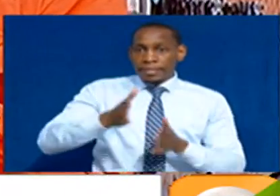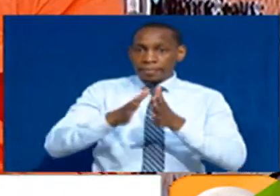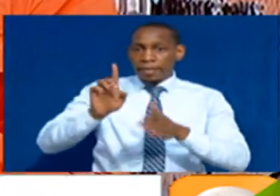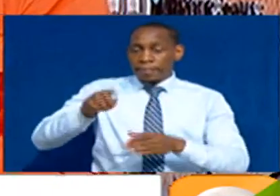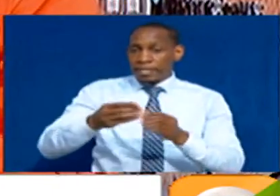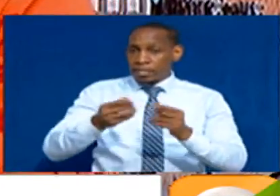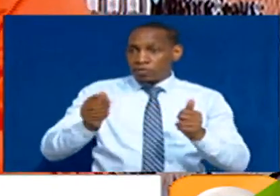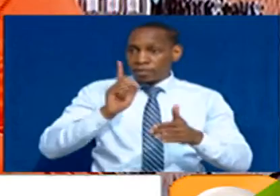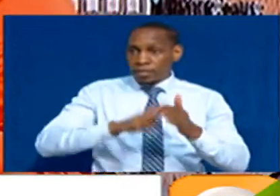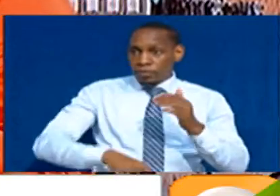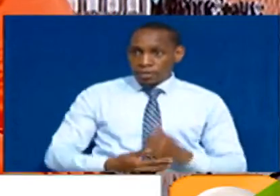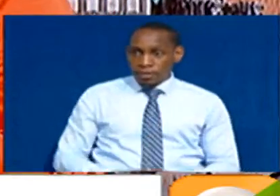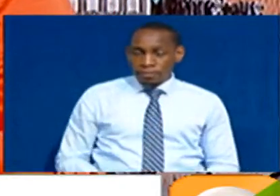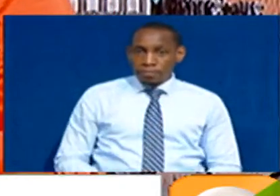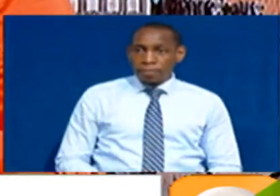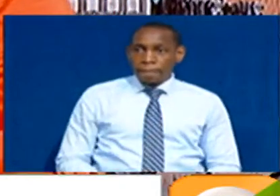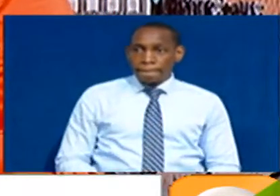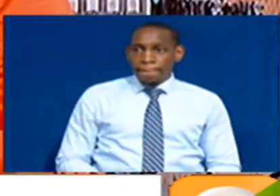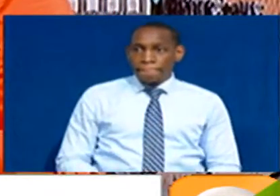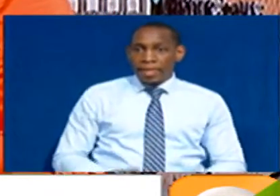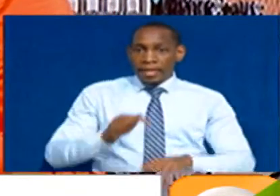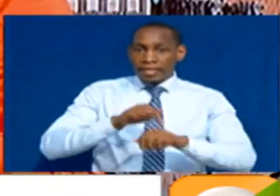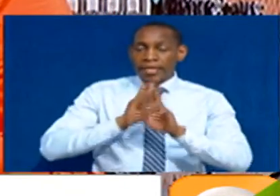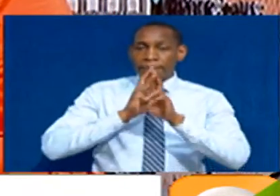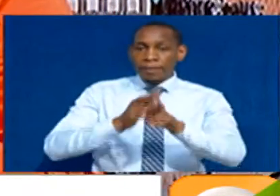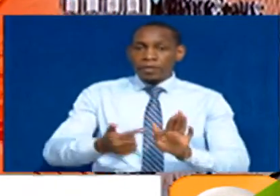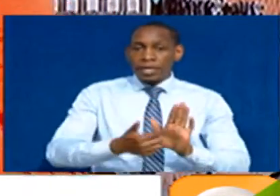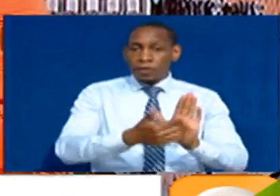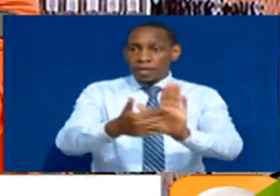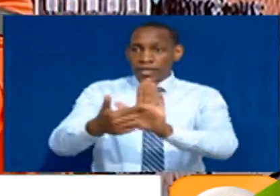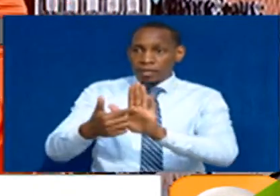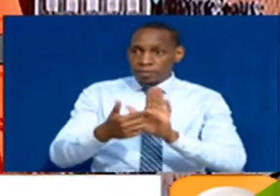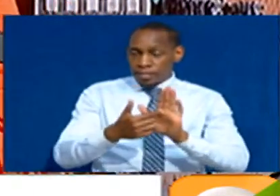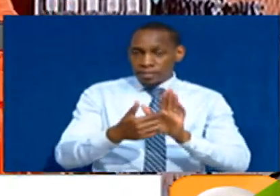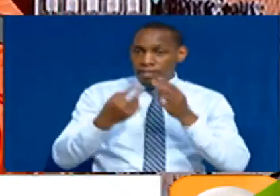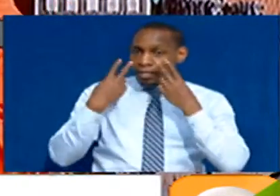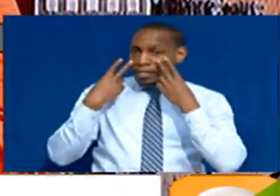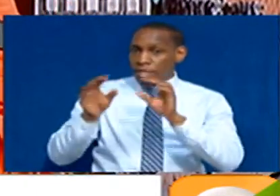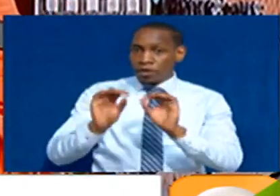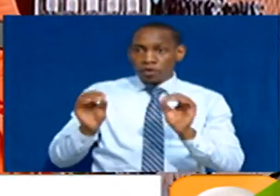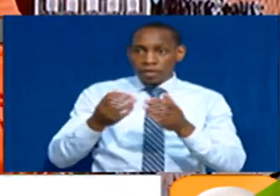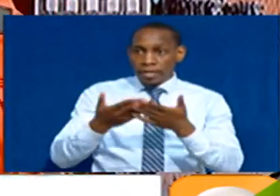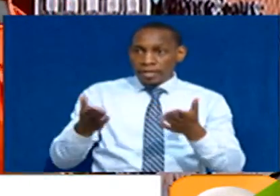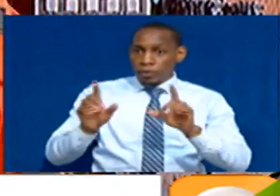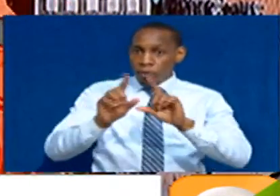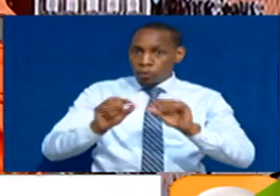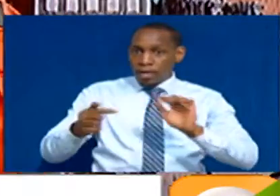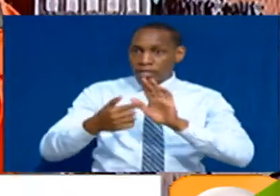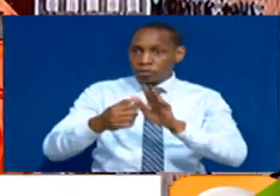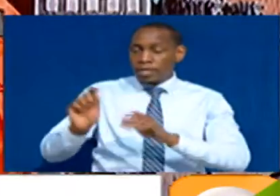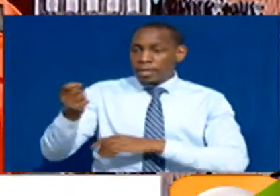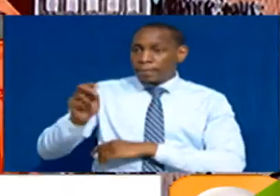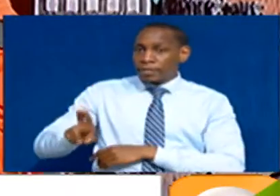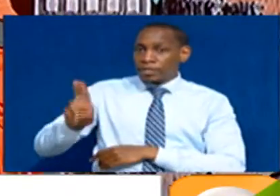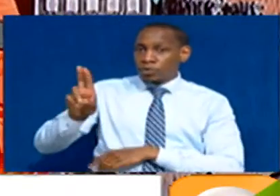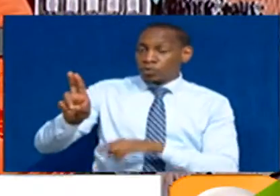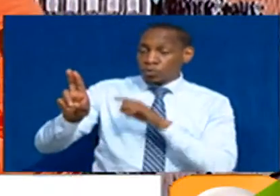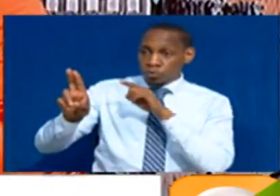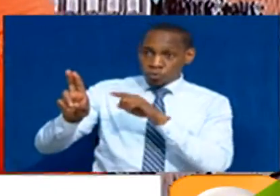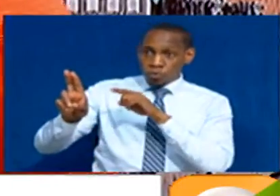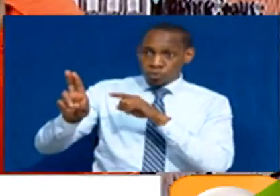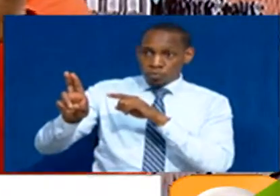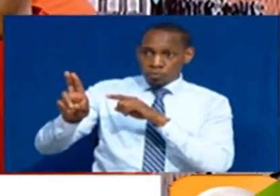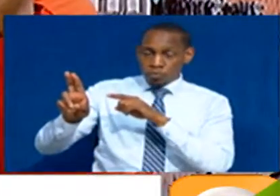have to clear, is that when this report came out, I did not see anywhere that says President Uhuru